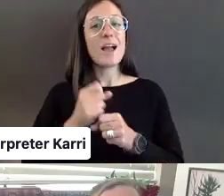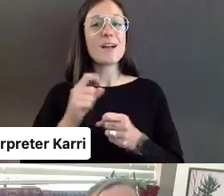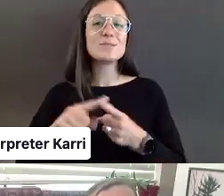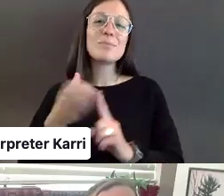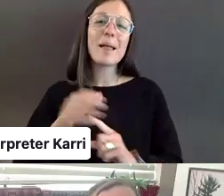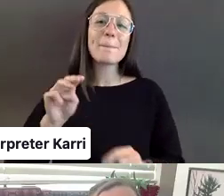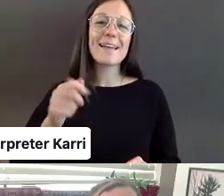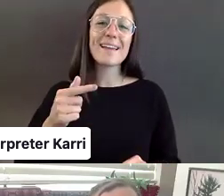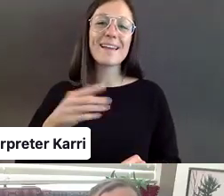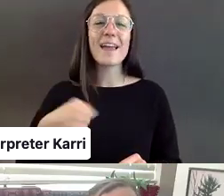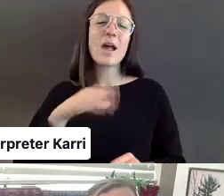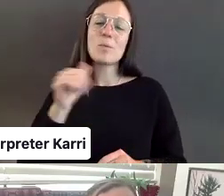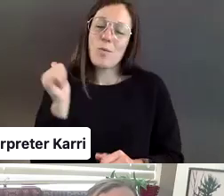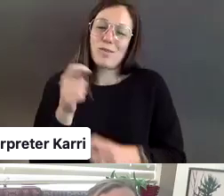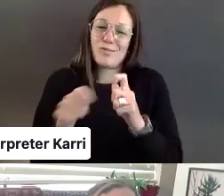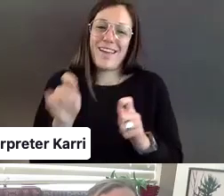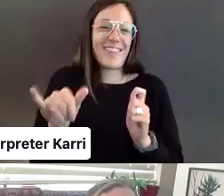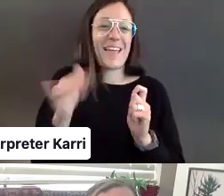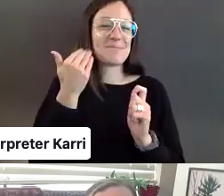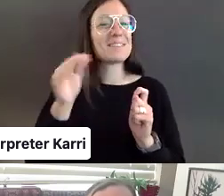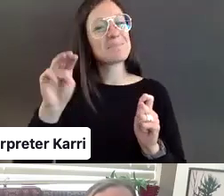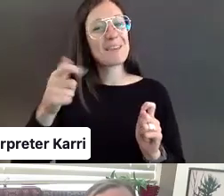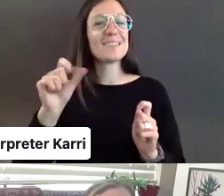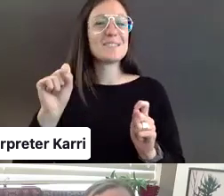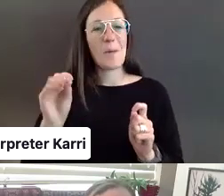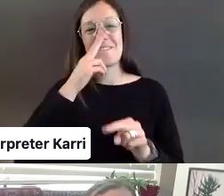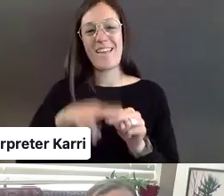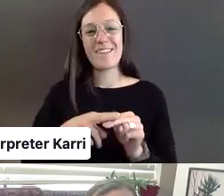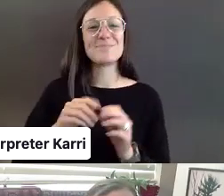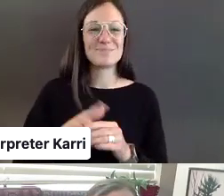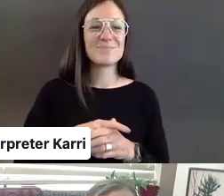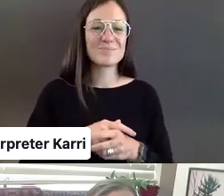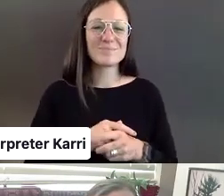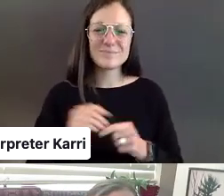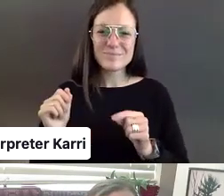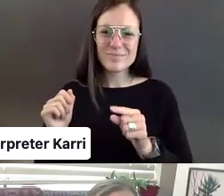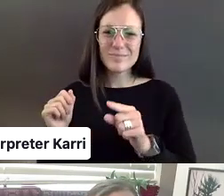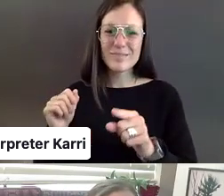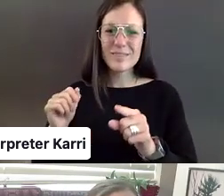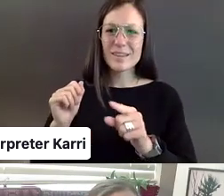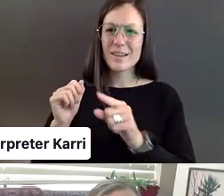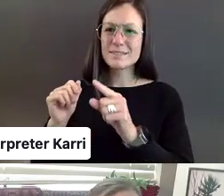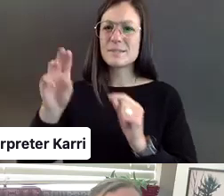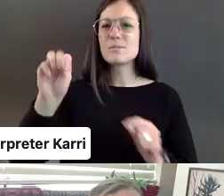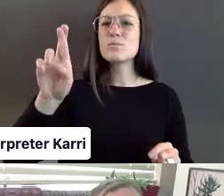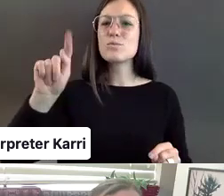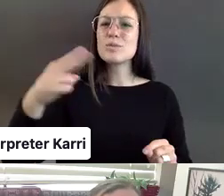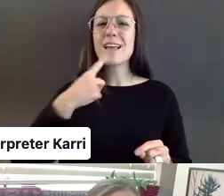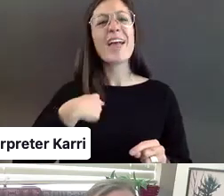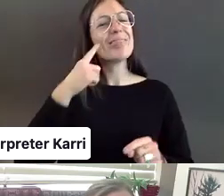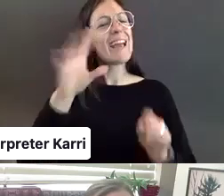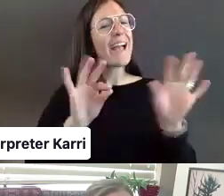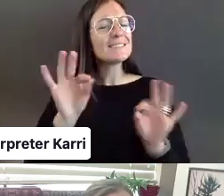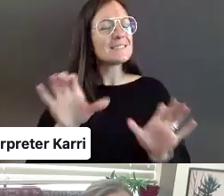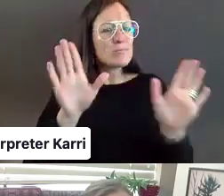and I wouldn't trade that for the world because she was so fun. Mhm. I think casting did a remarkable job I was gonna say,